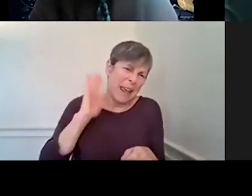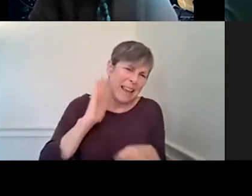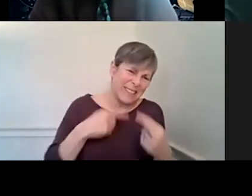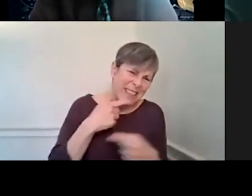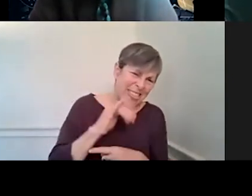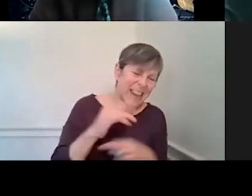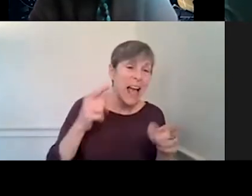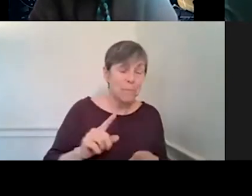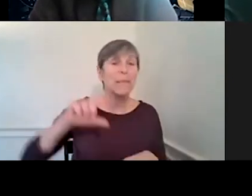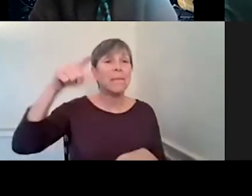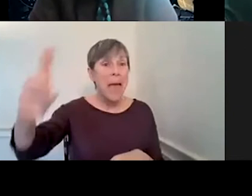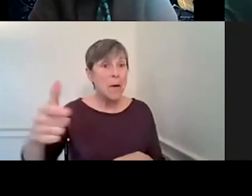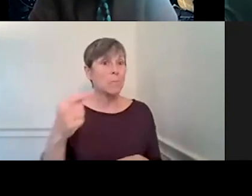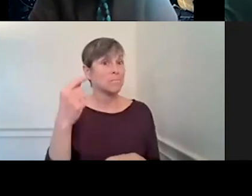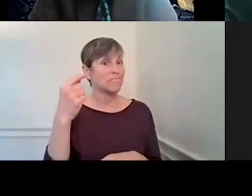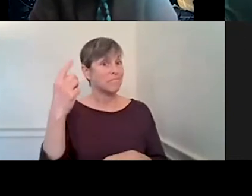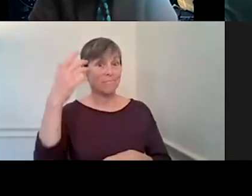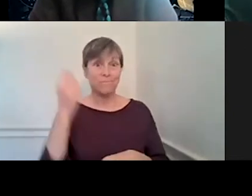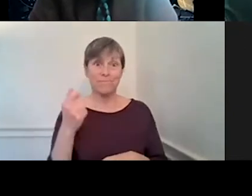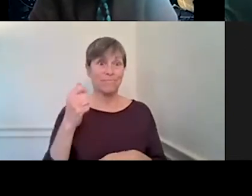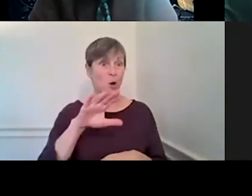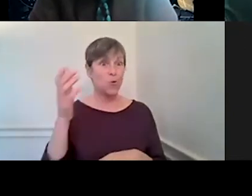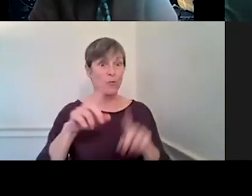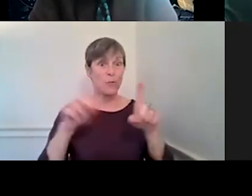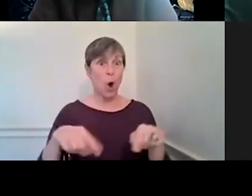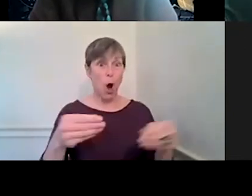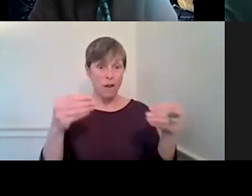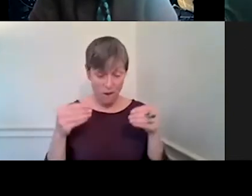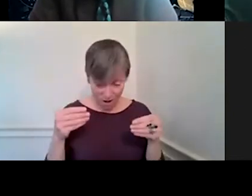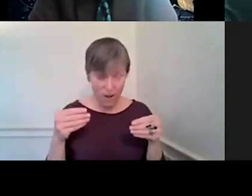Christmas card from her that actually said, have you quit yet?